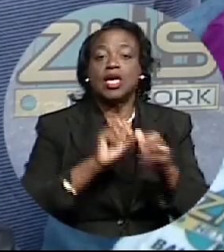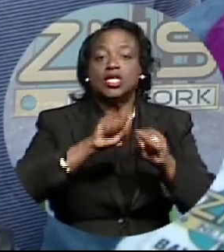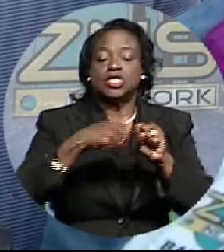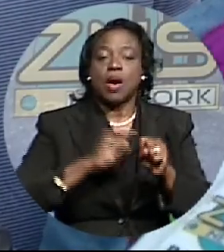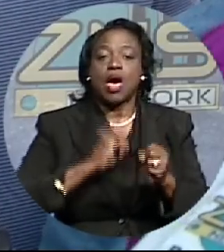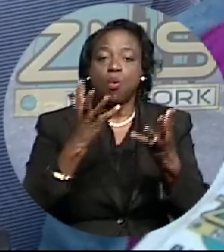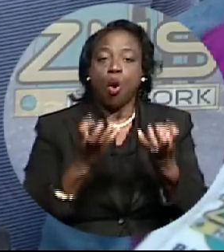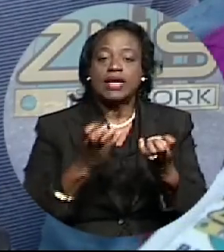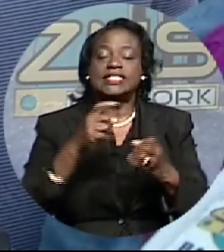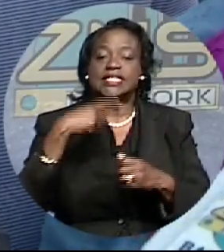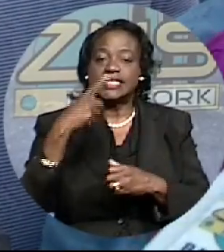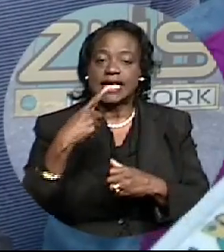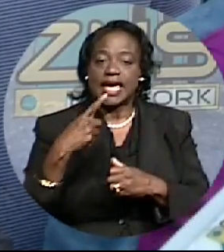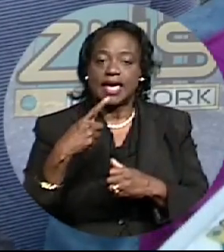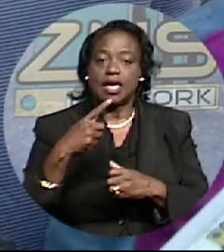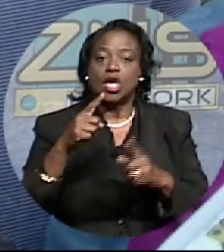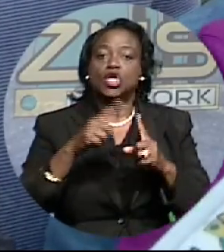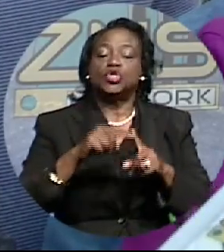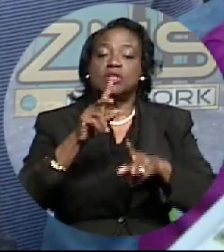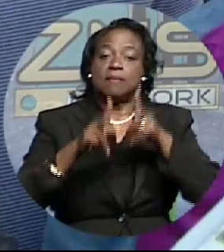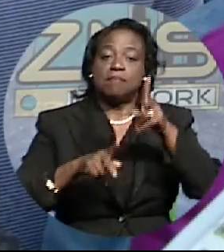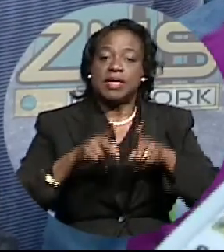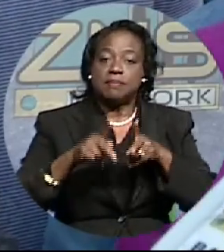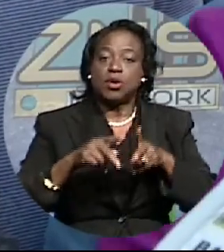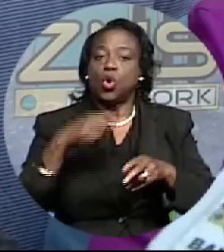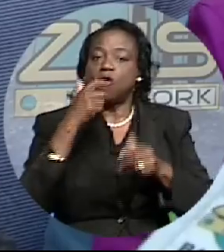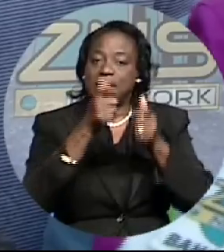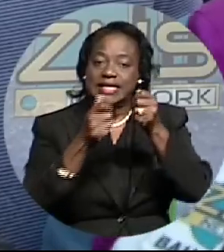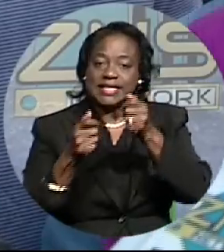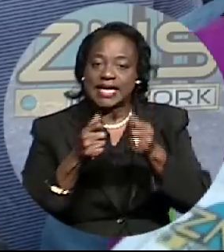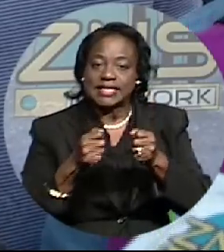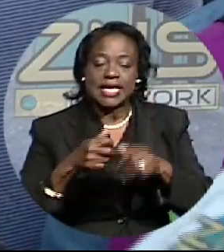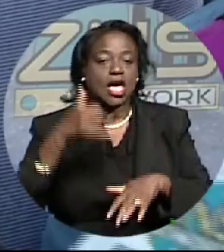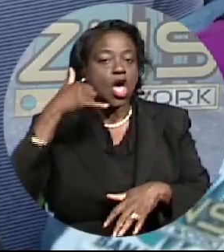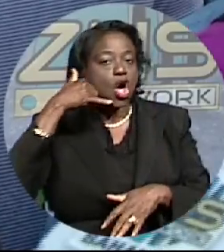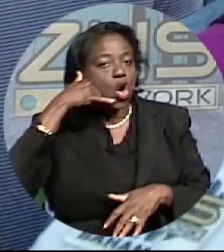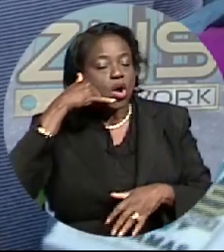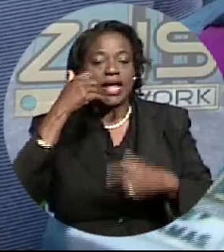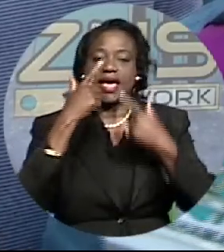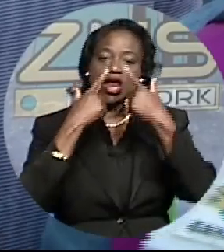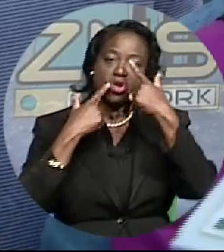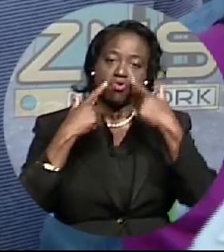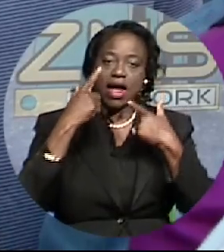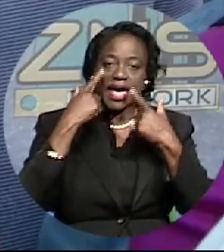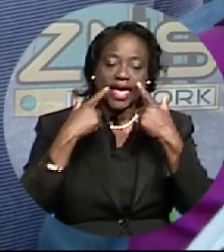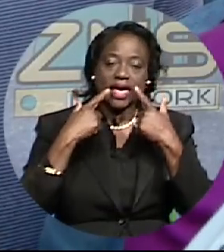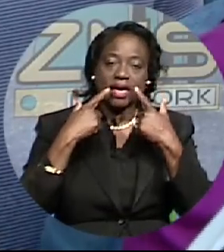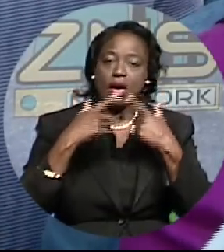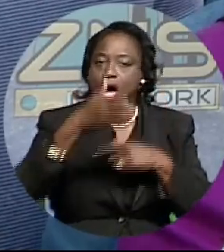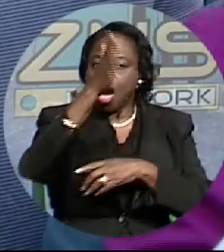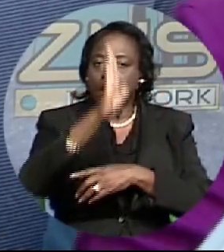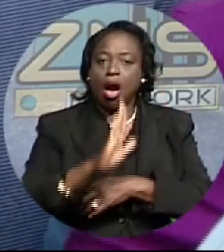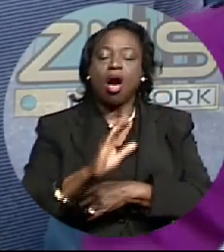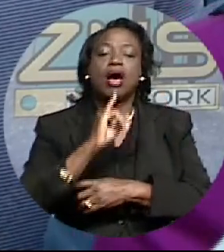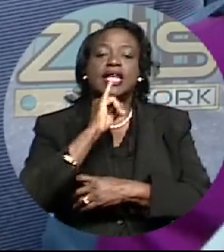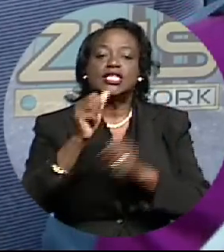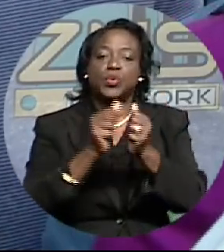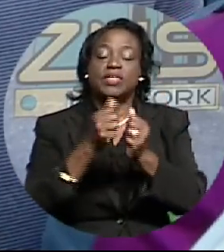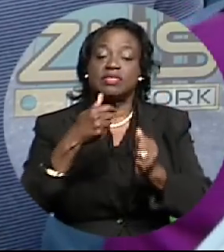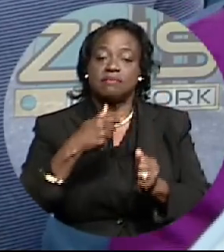just want to say today to those of you who have been texting and calling and crying, God is with